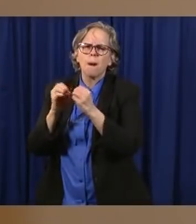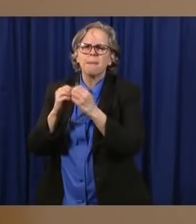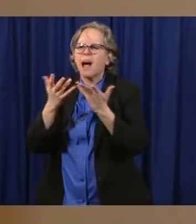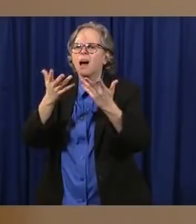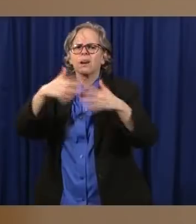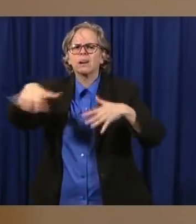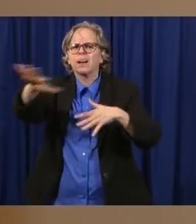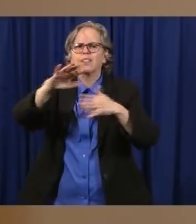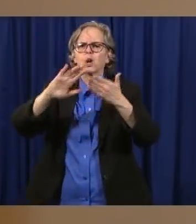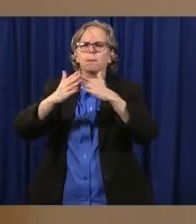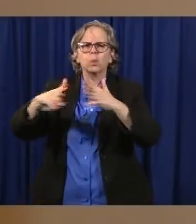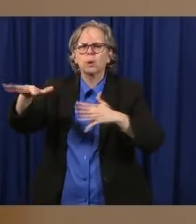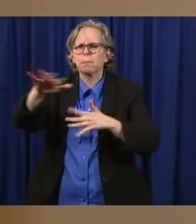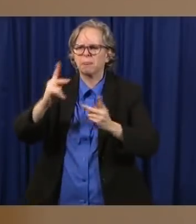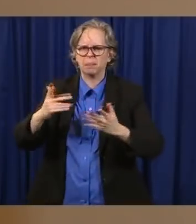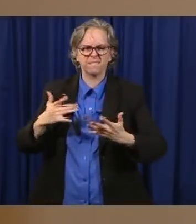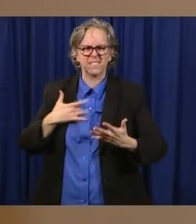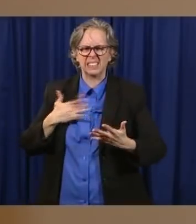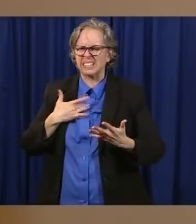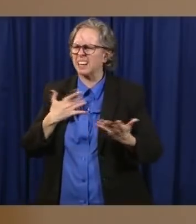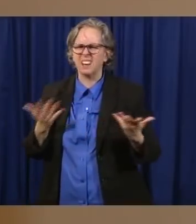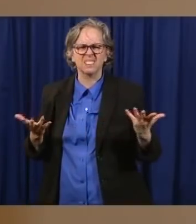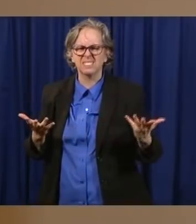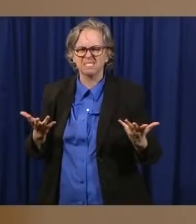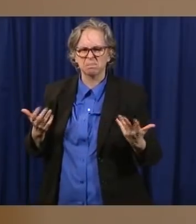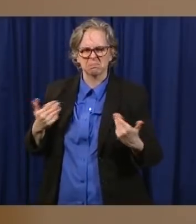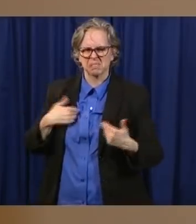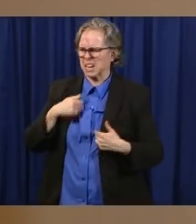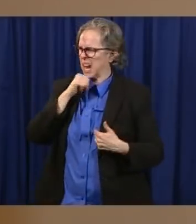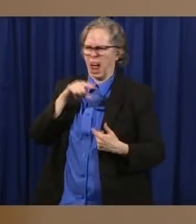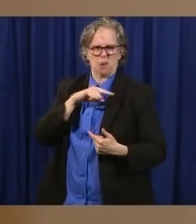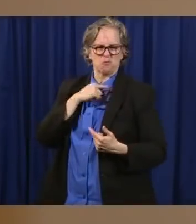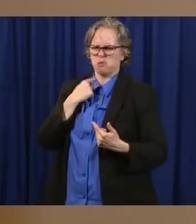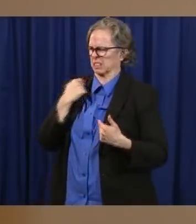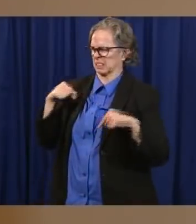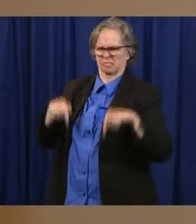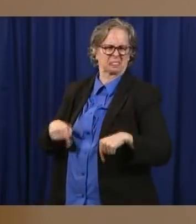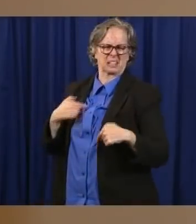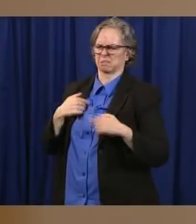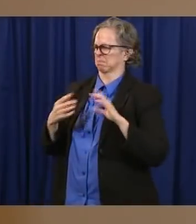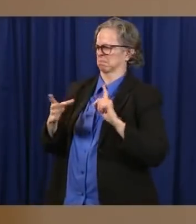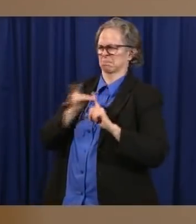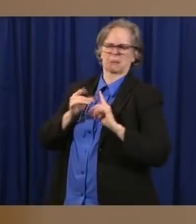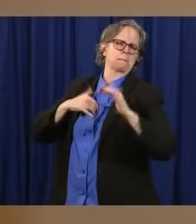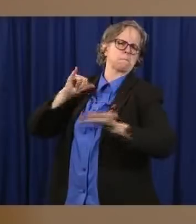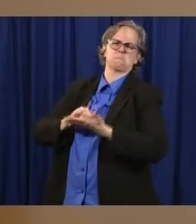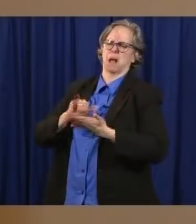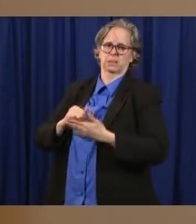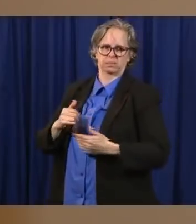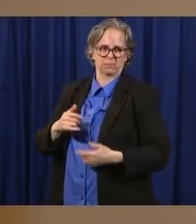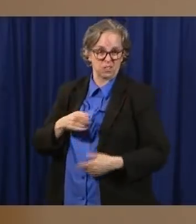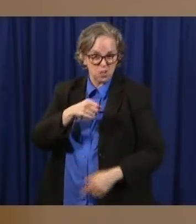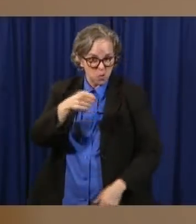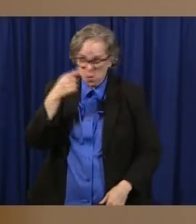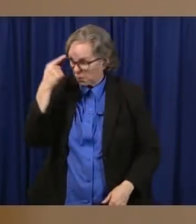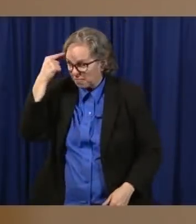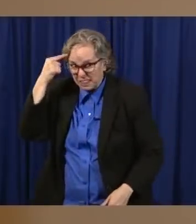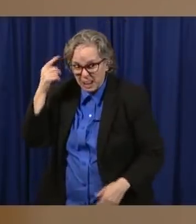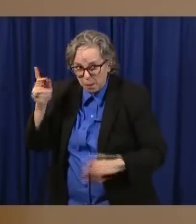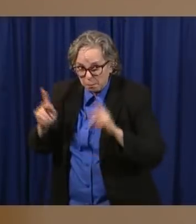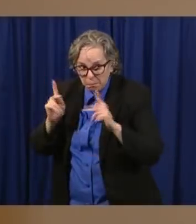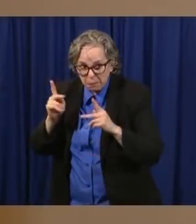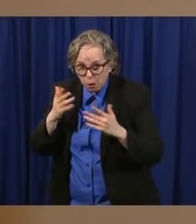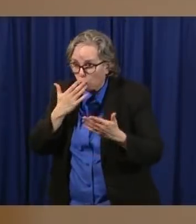that they're not susceptible to this virus. And do you think we're doing a good enough job, in our public